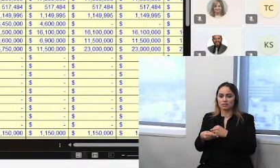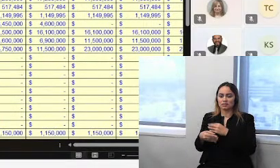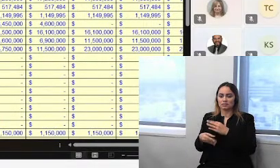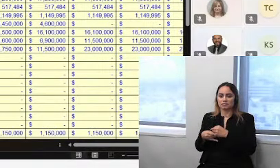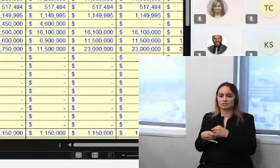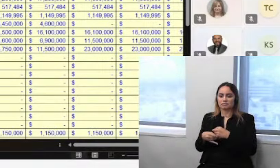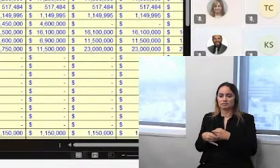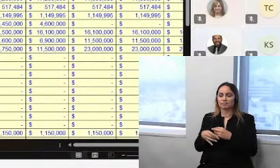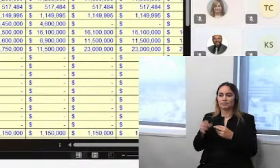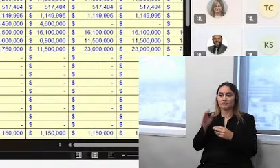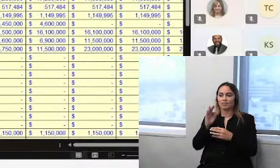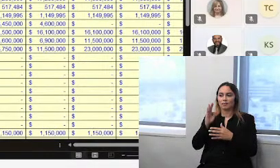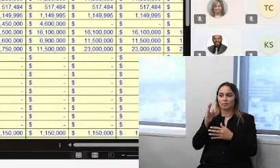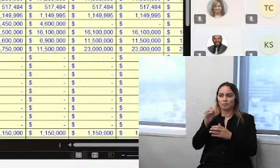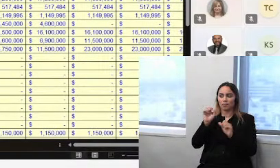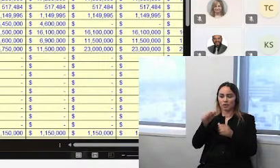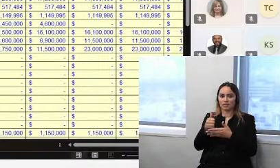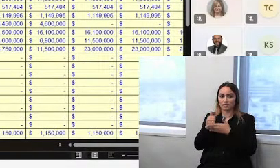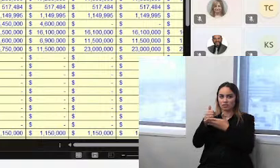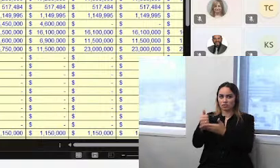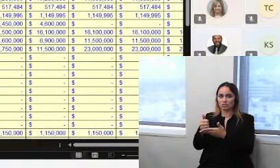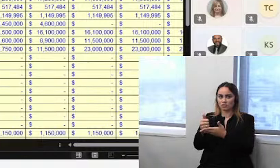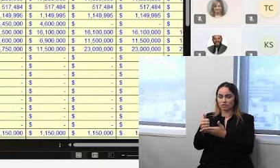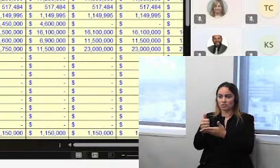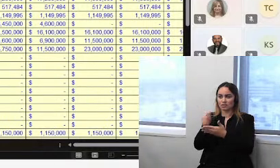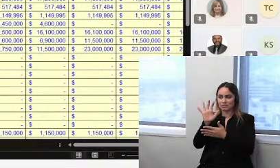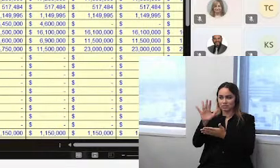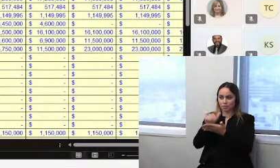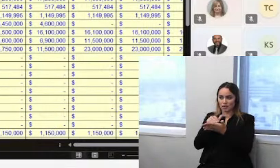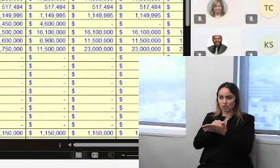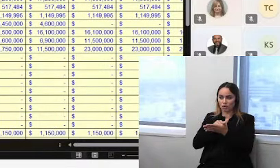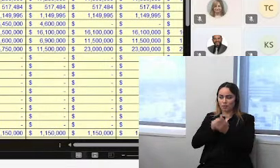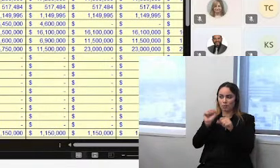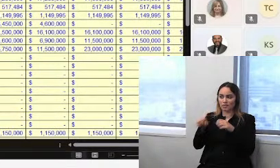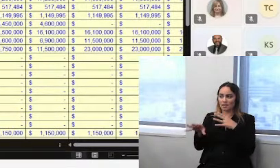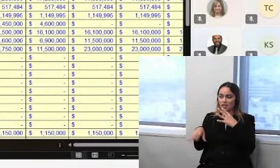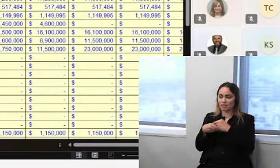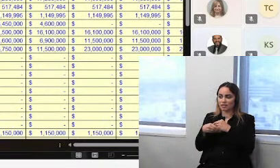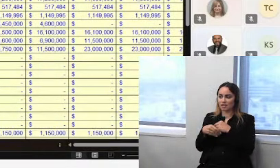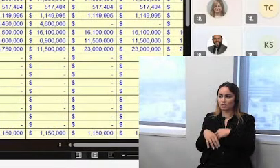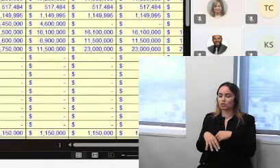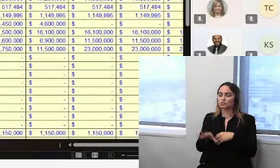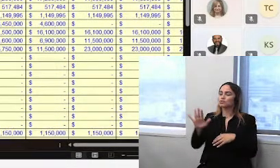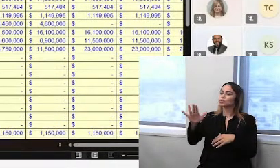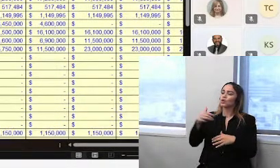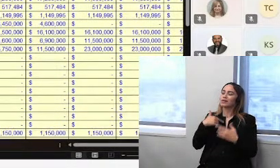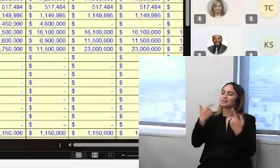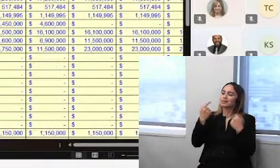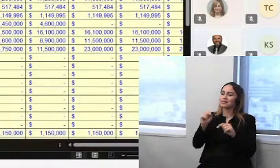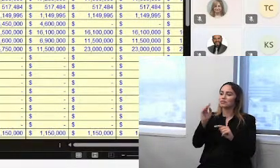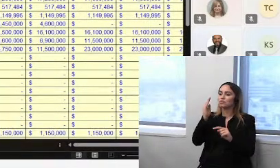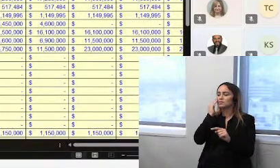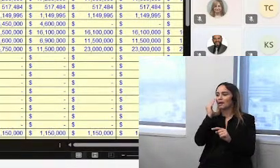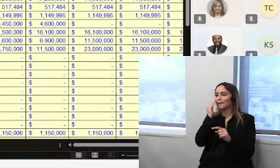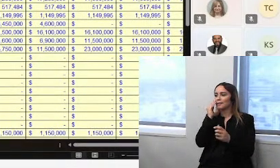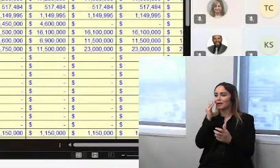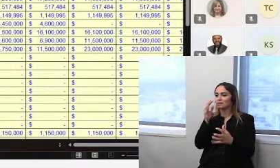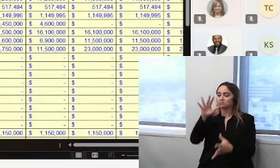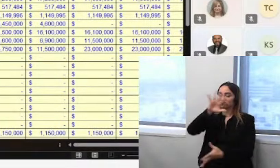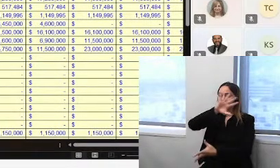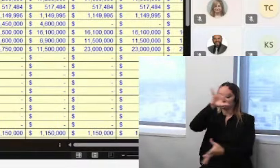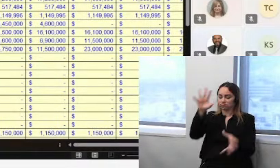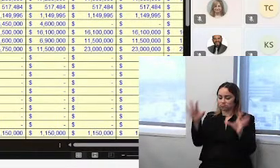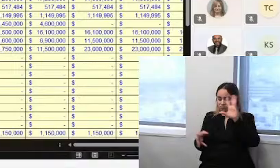that 11.57? Can you add that? So I I'm just sorry? want to know the whole amount that the ratepayers